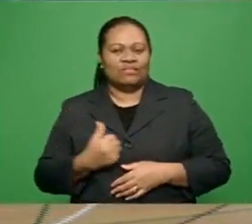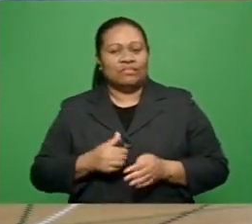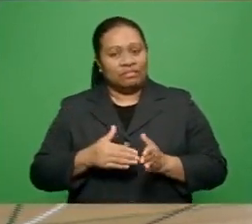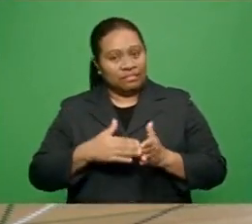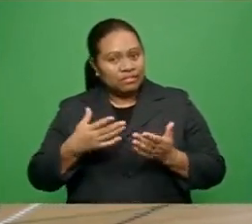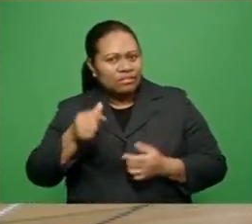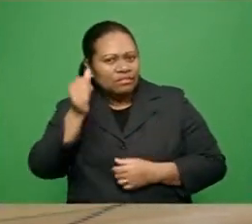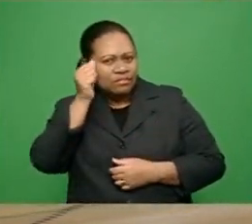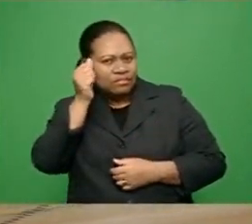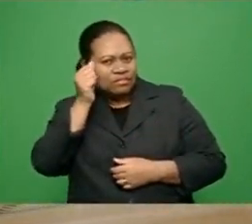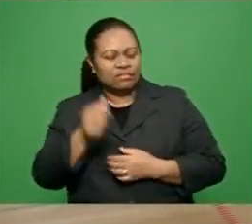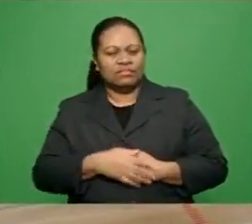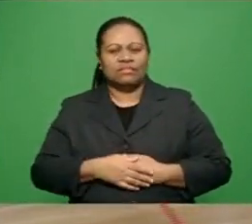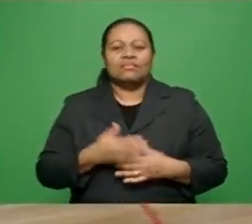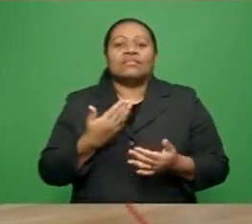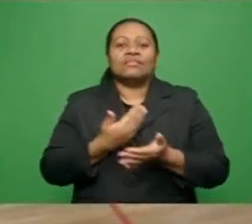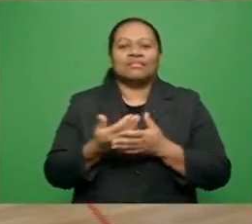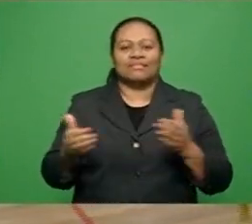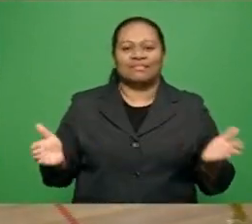to shut out